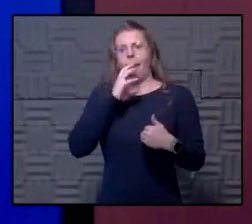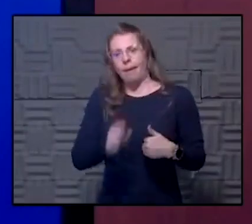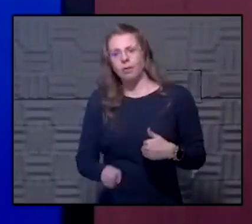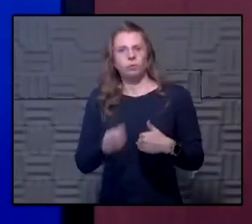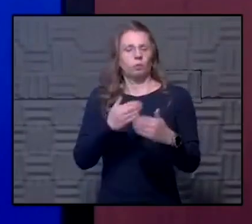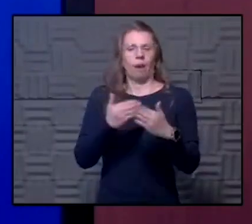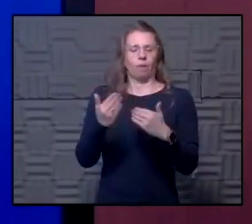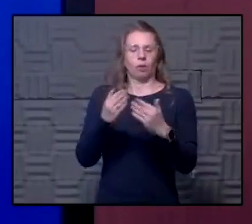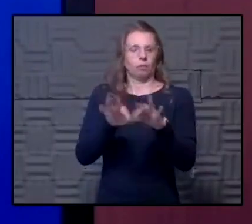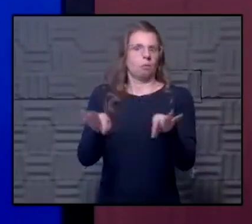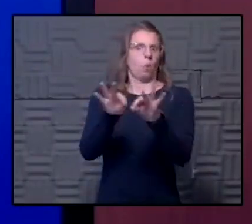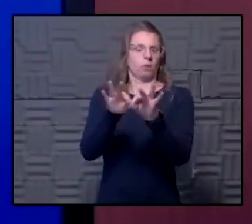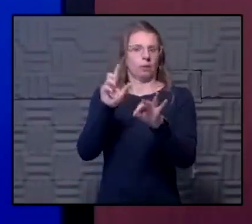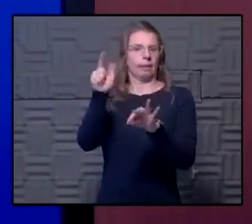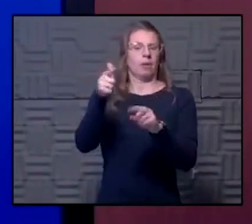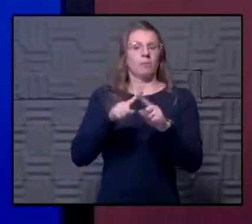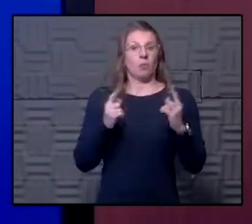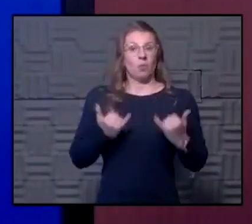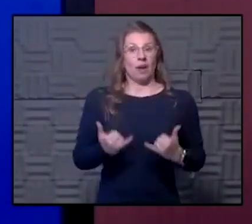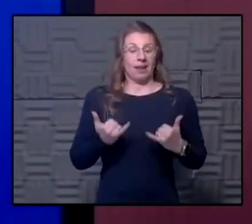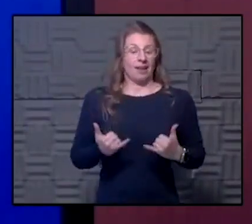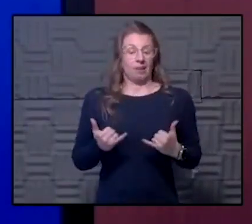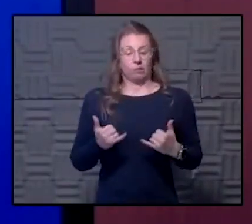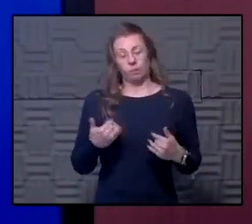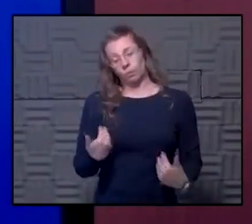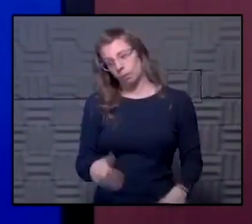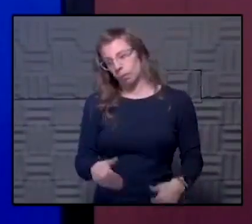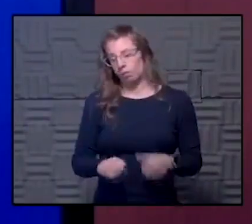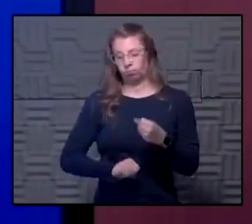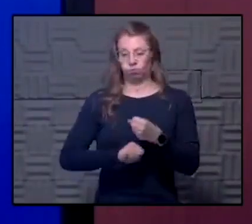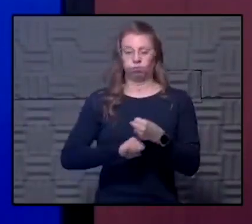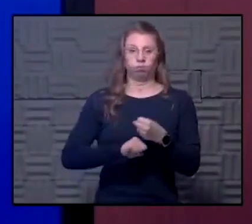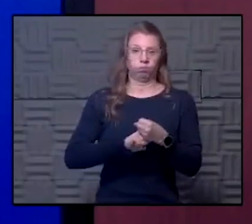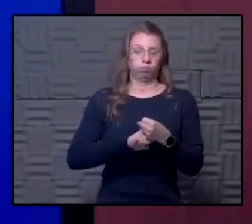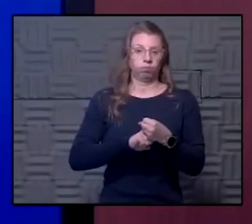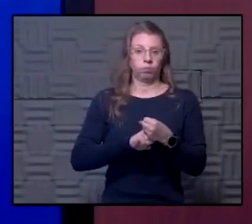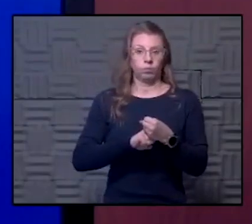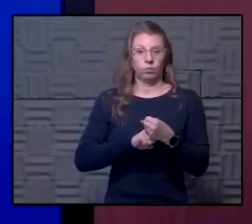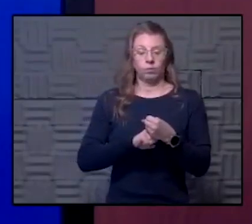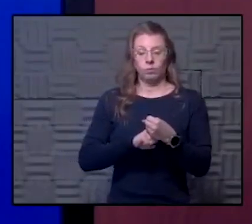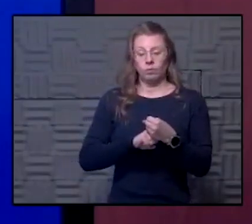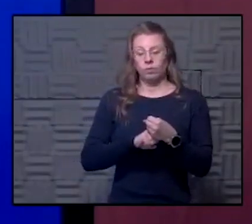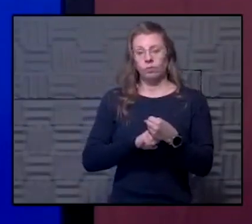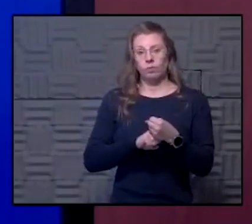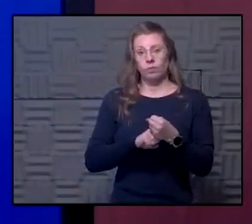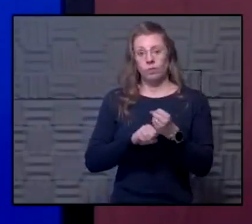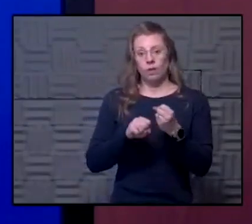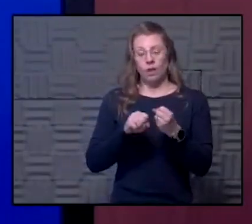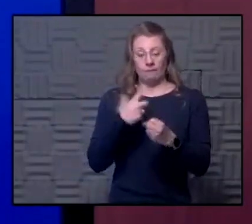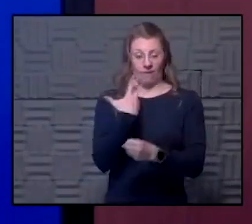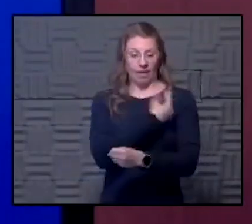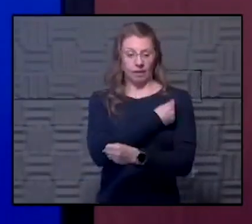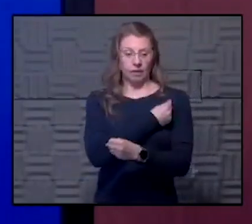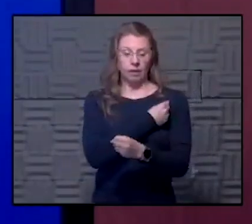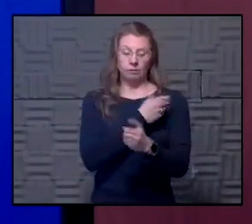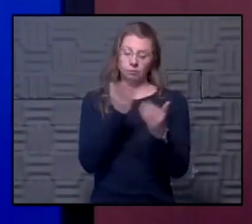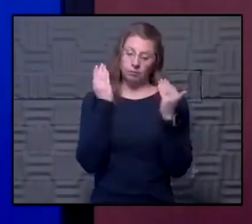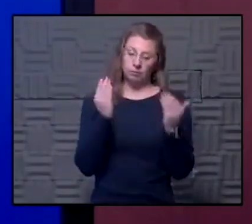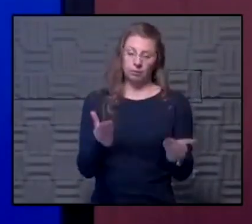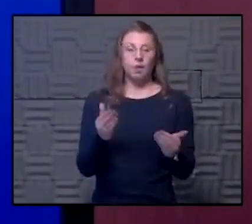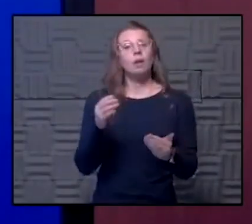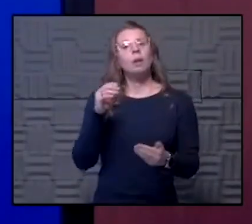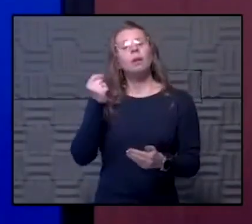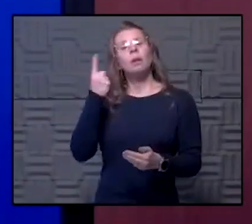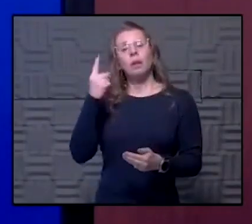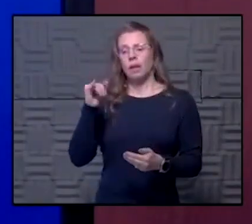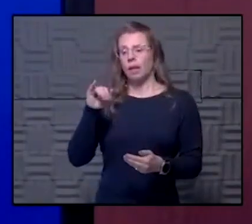the moment right now, I think we would all argue strongly that the value of getting a vaccine, even if the immunity does